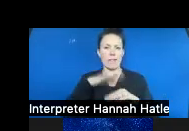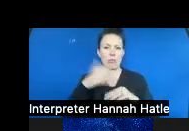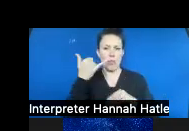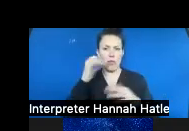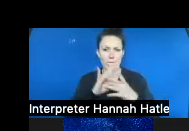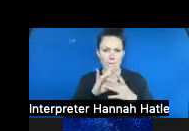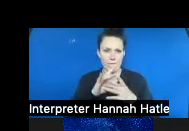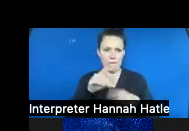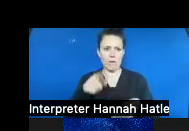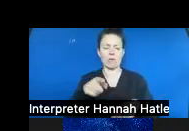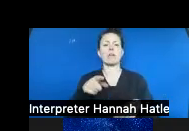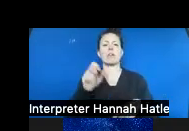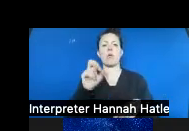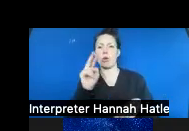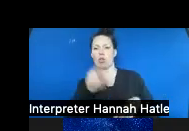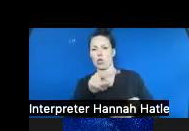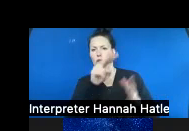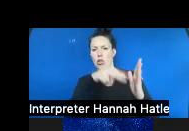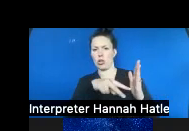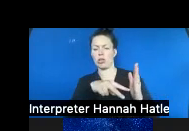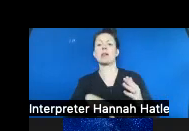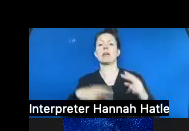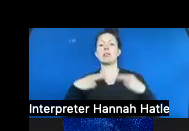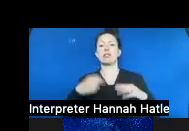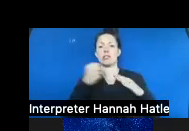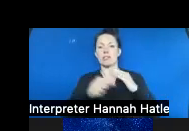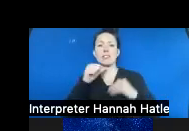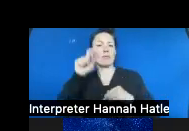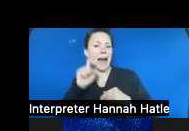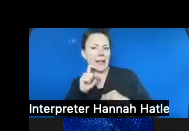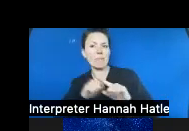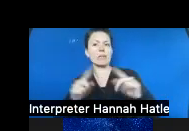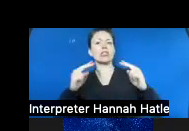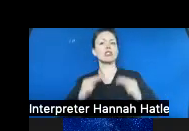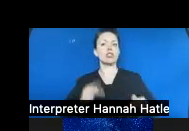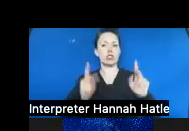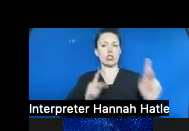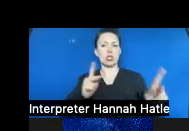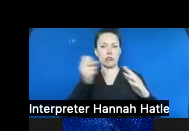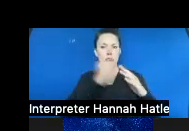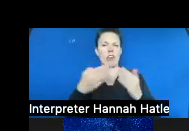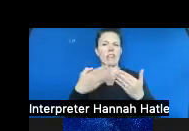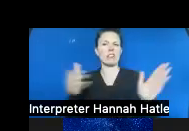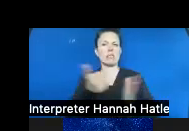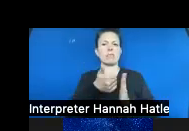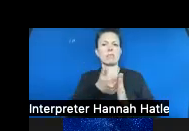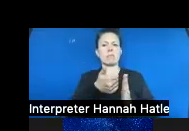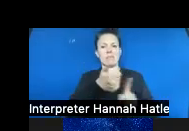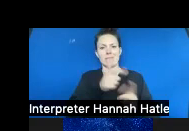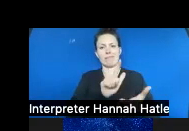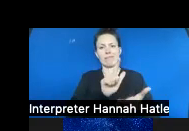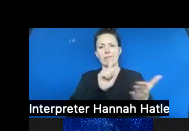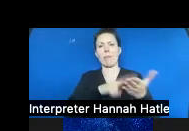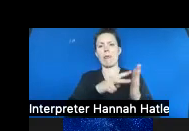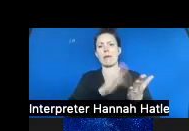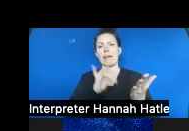on your screen for others. So human trafficking, not sex trafficking, human trafficking in general is a crime that is exploiting a person